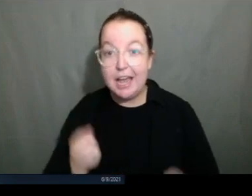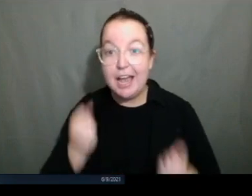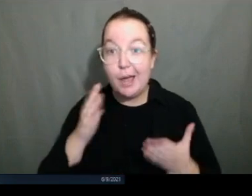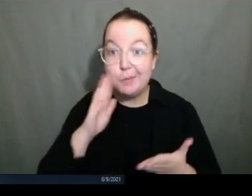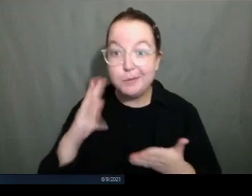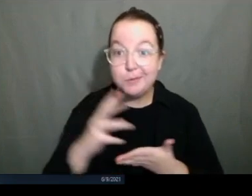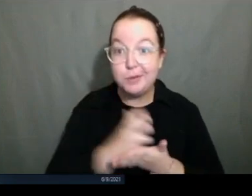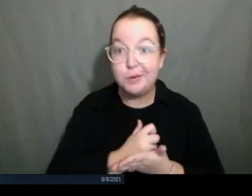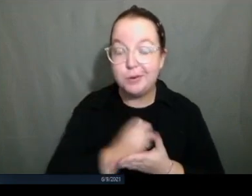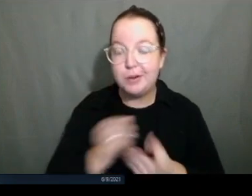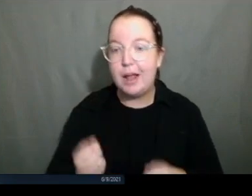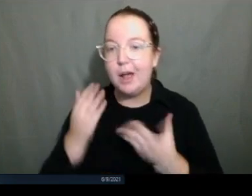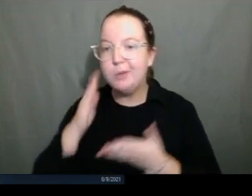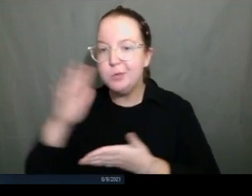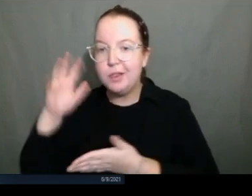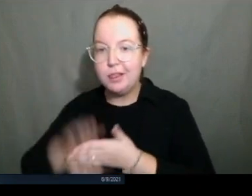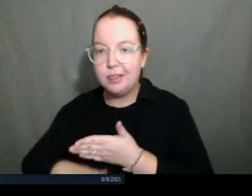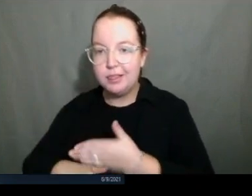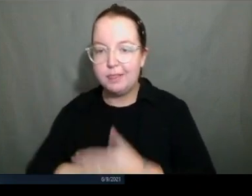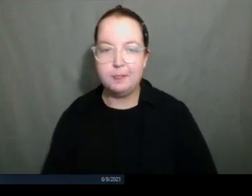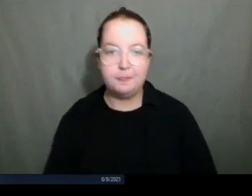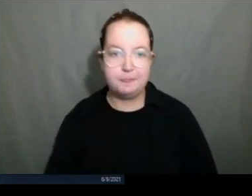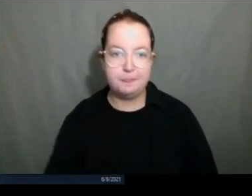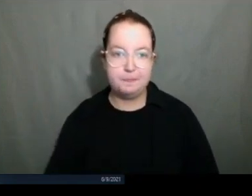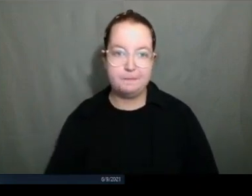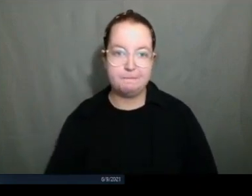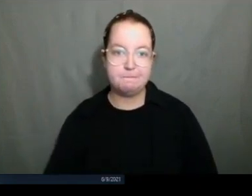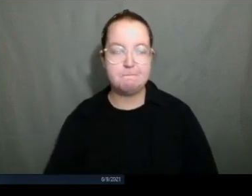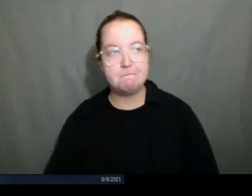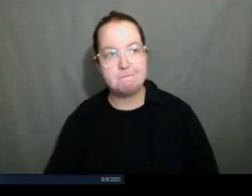or deductions. So if you have